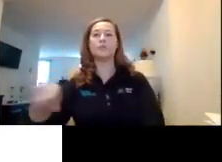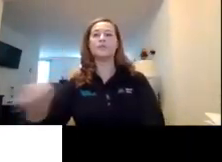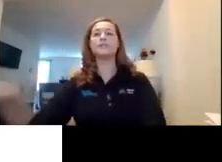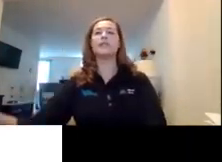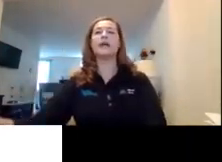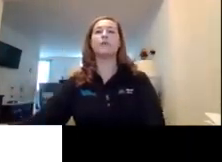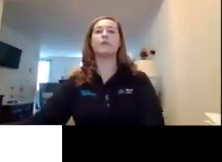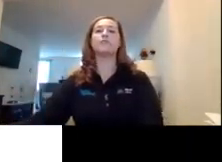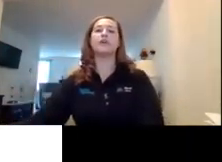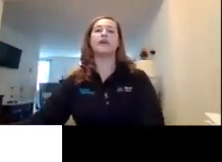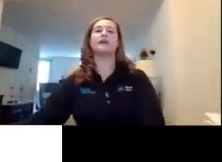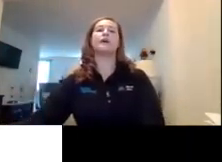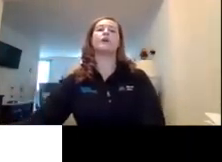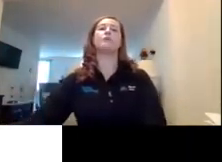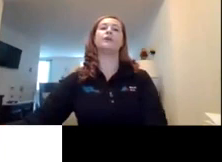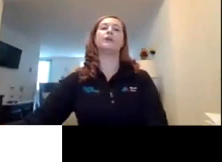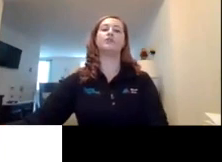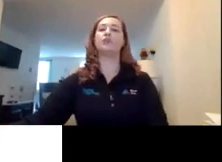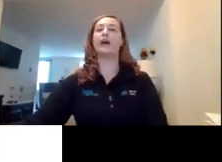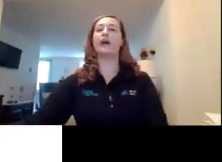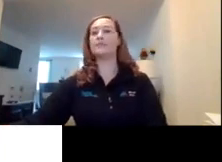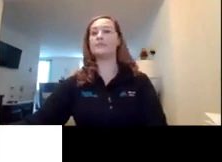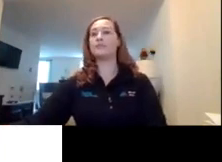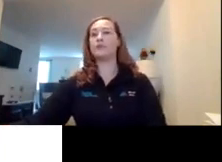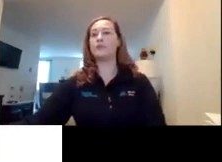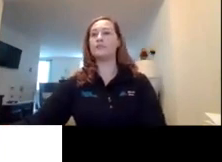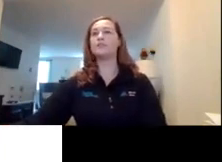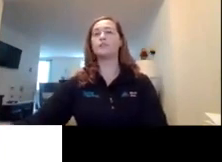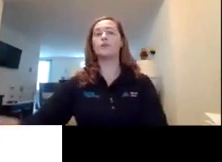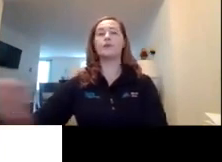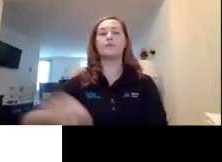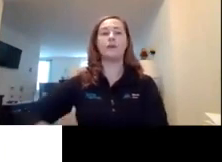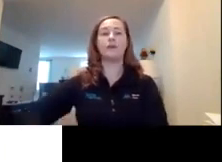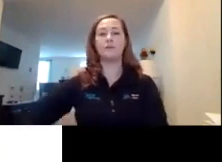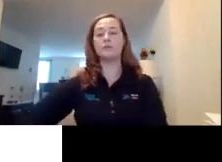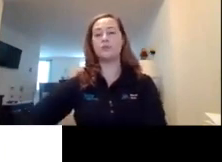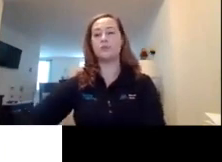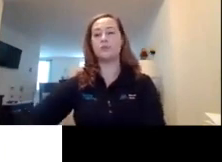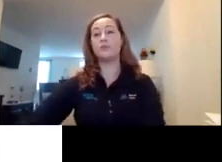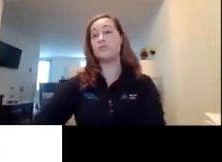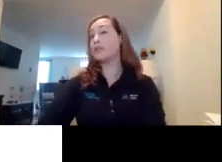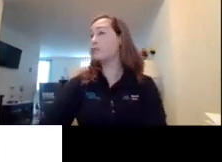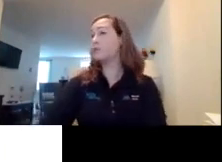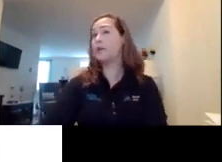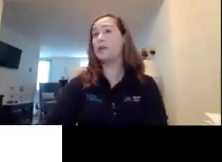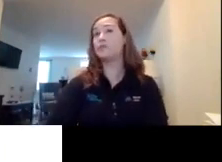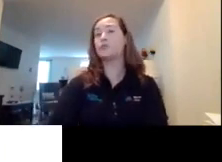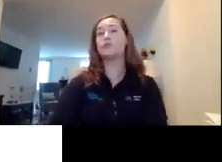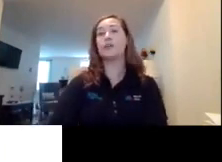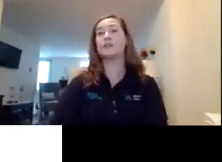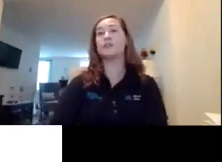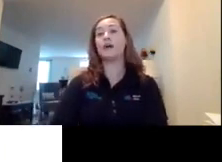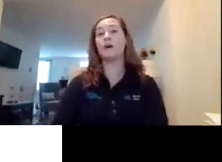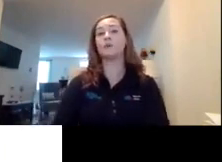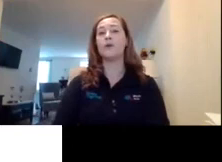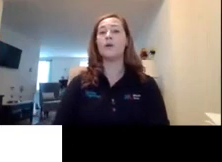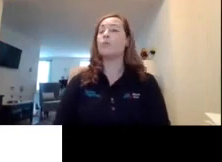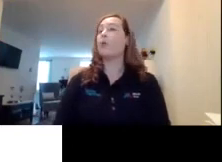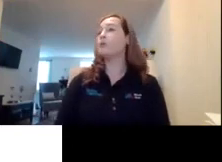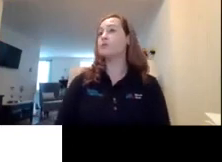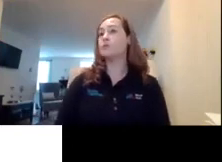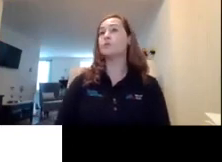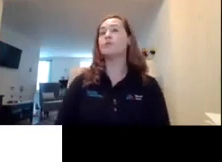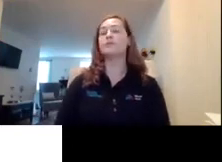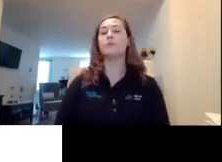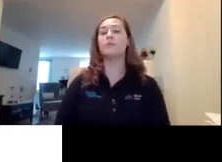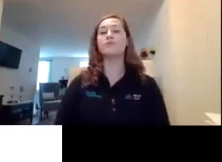you will see language and communication access services. So I invite you to visit our page to find out what